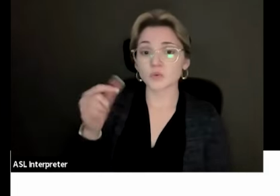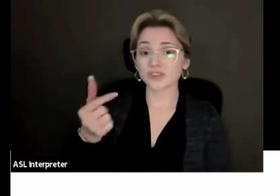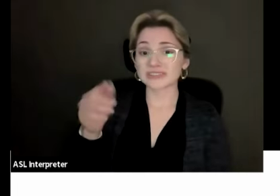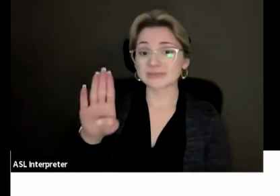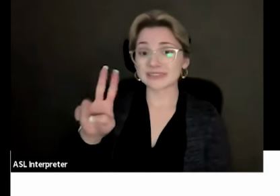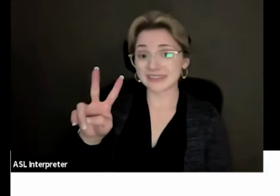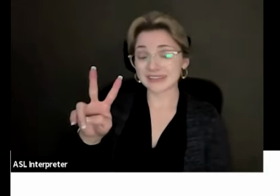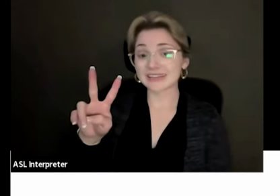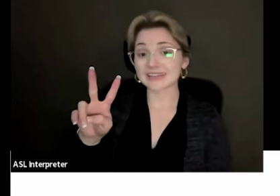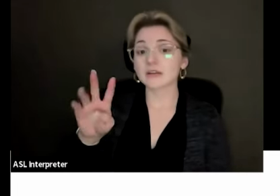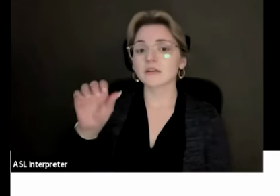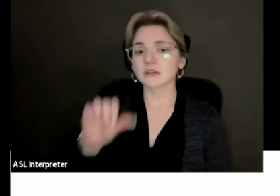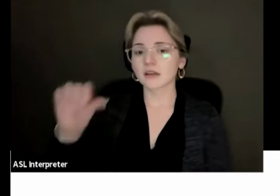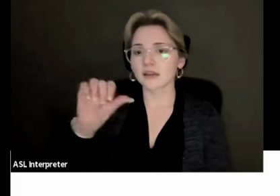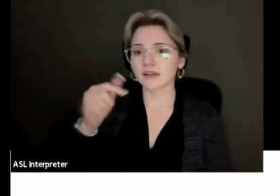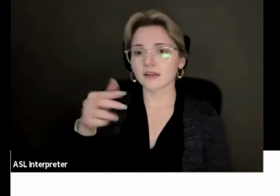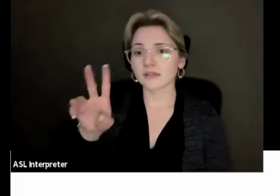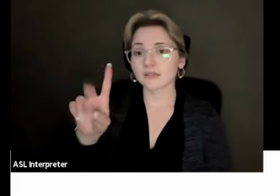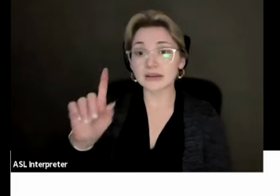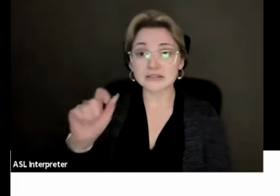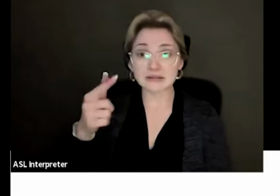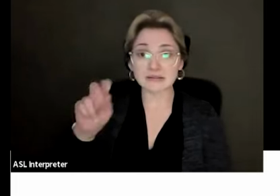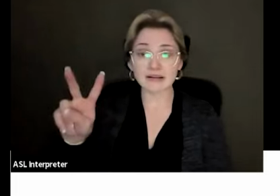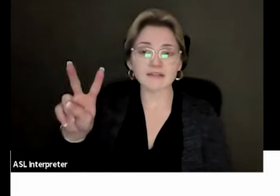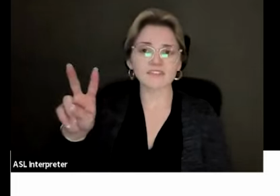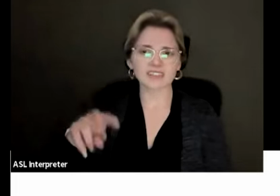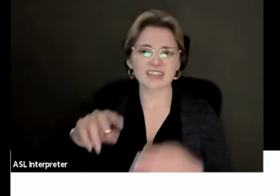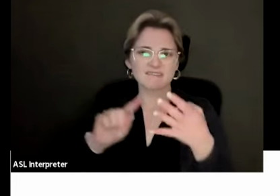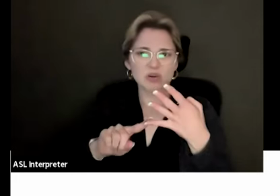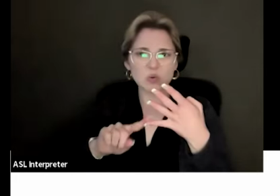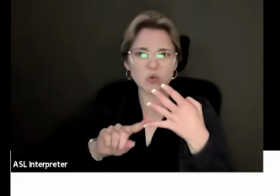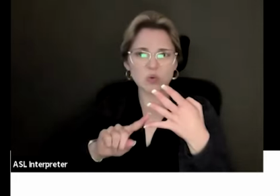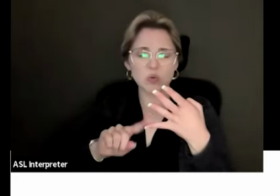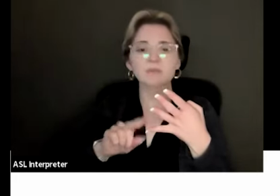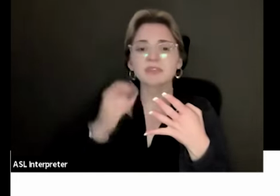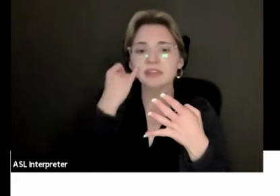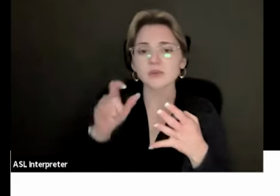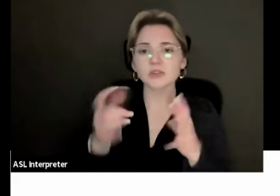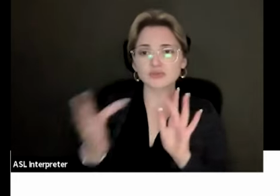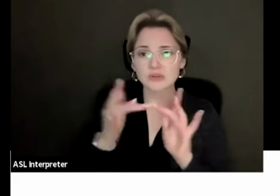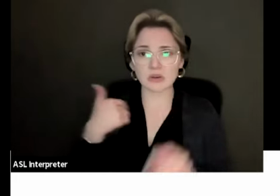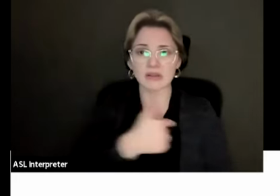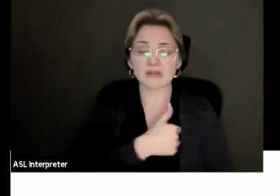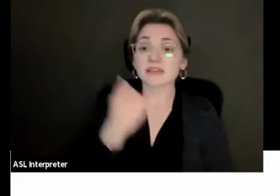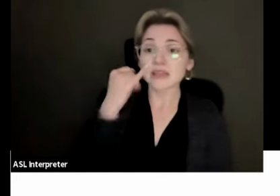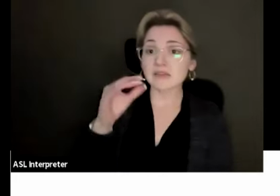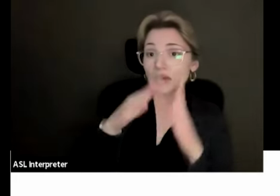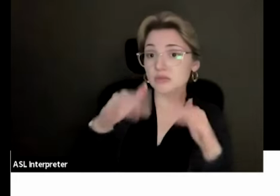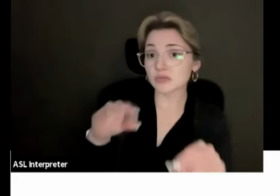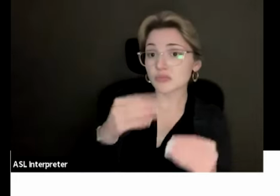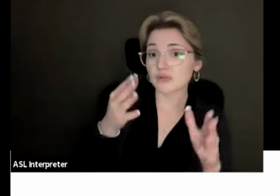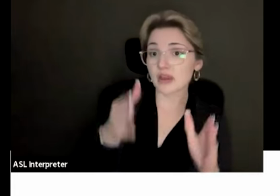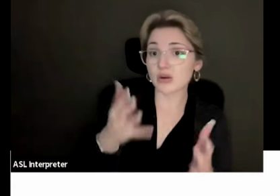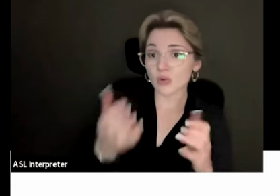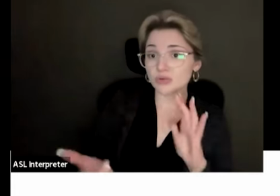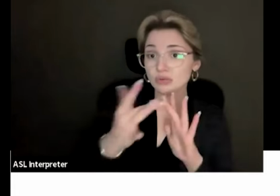questions or things like that, or if a housing provider wants to reach out as well, happy